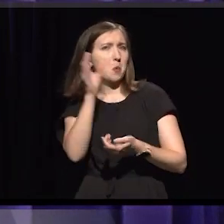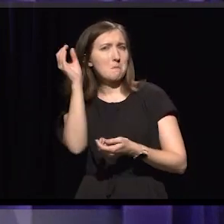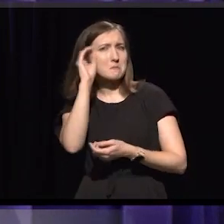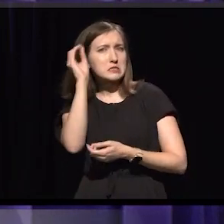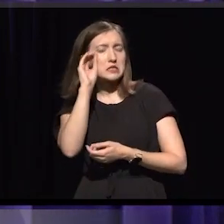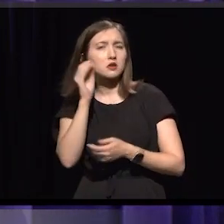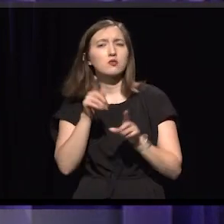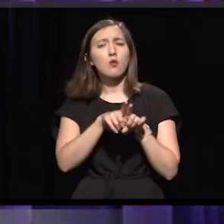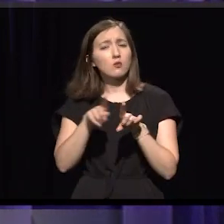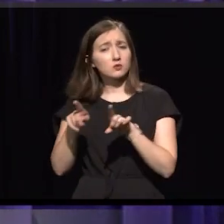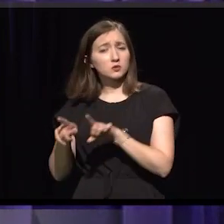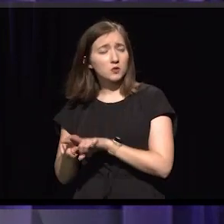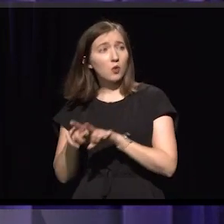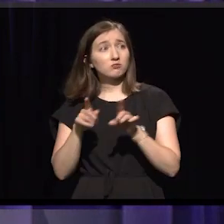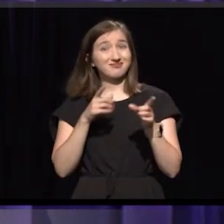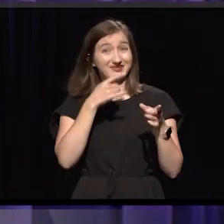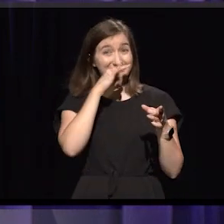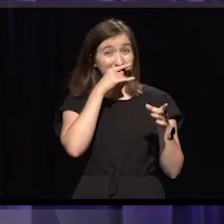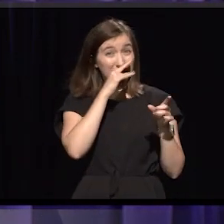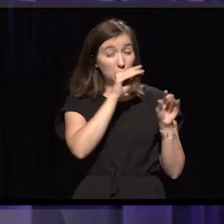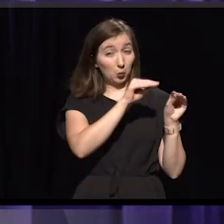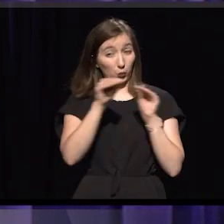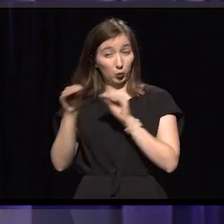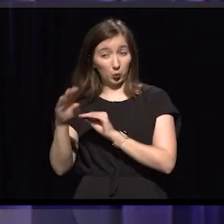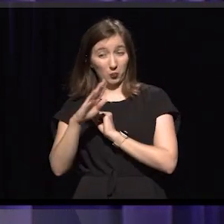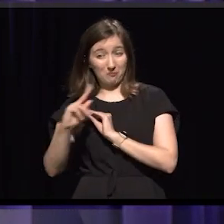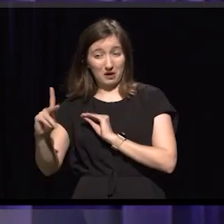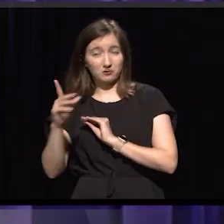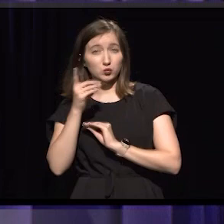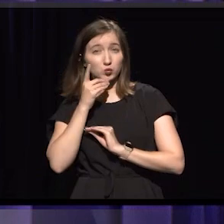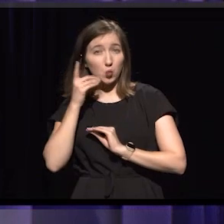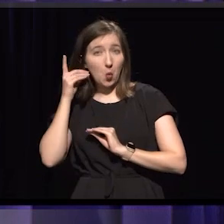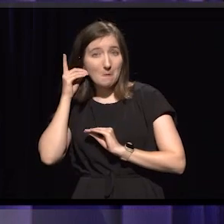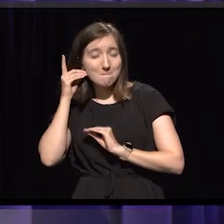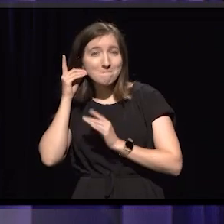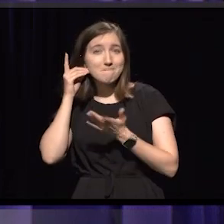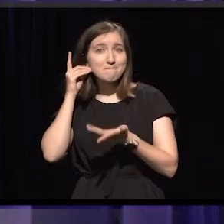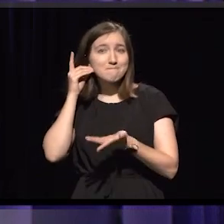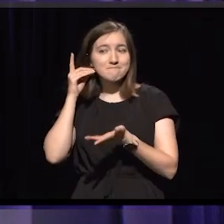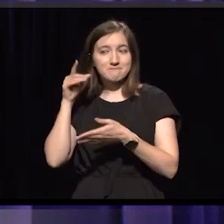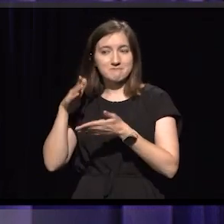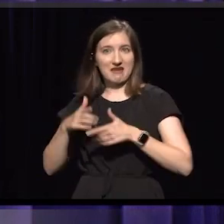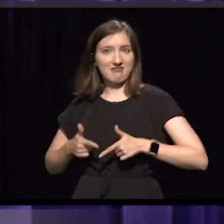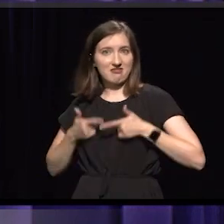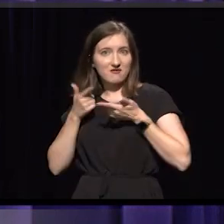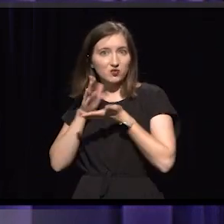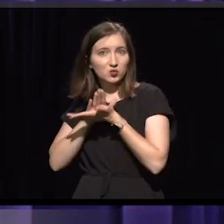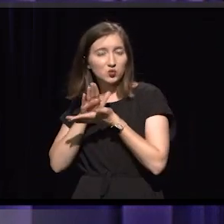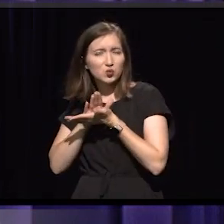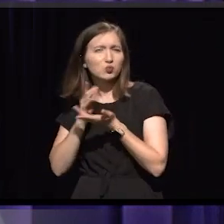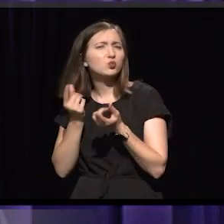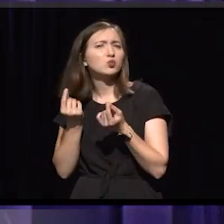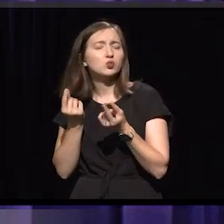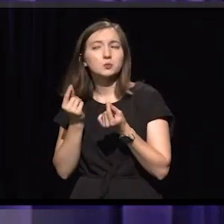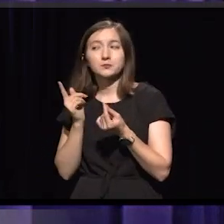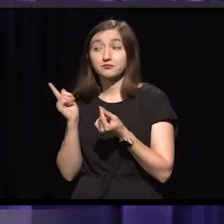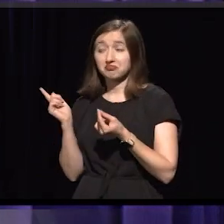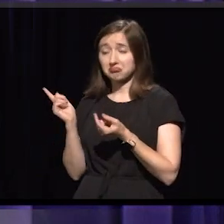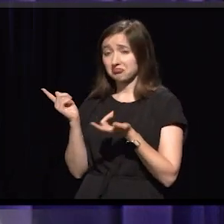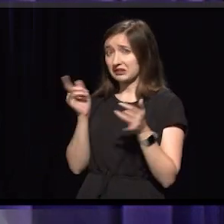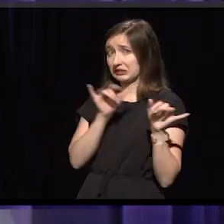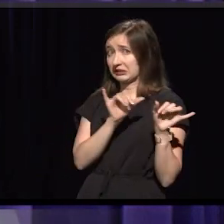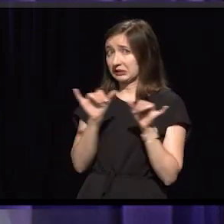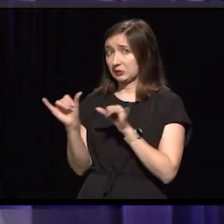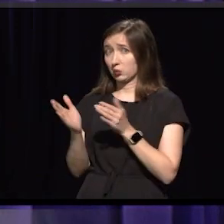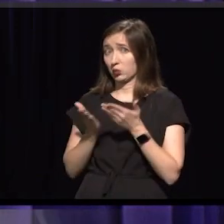students to dorms and athletes? It would be very similar to what we recommend for the rest of the